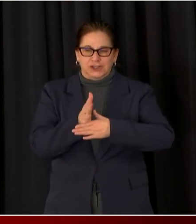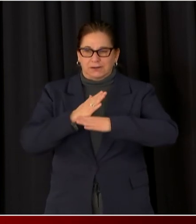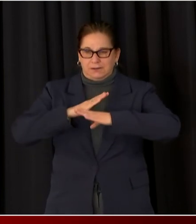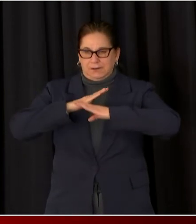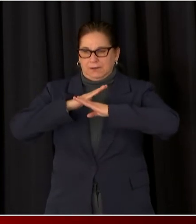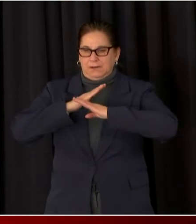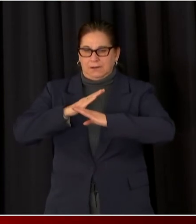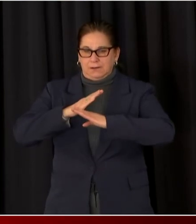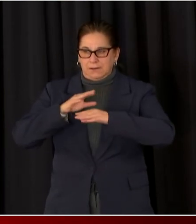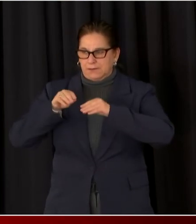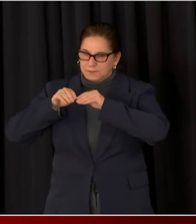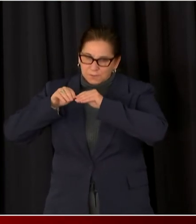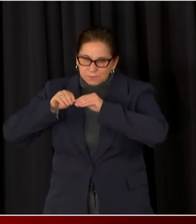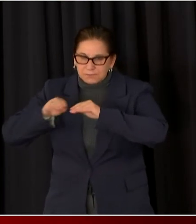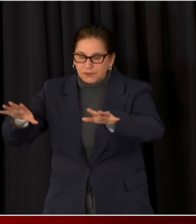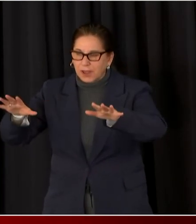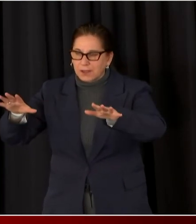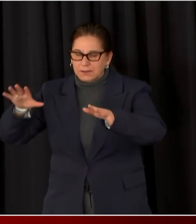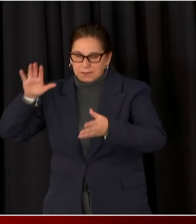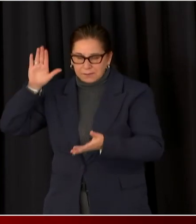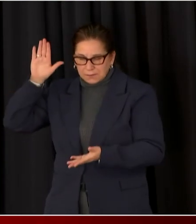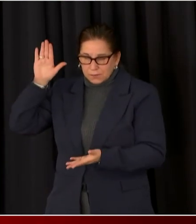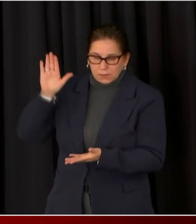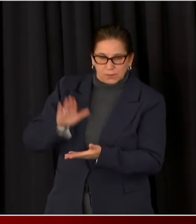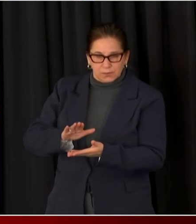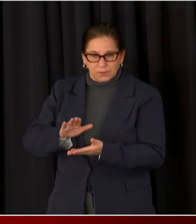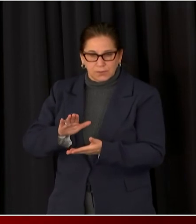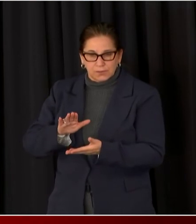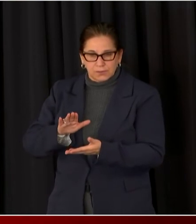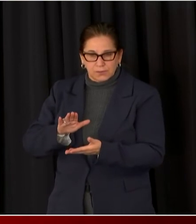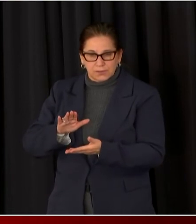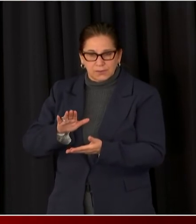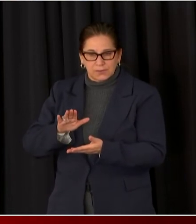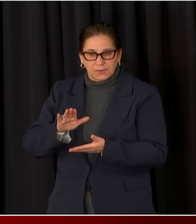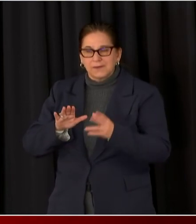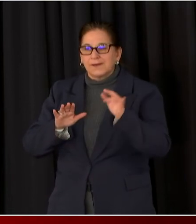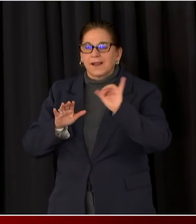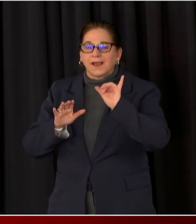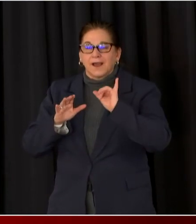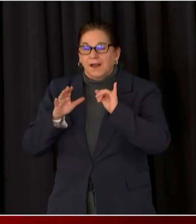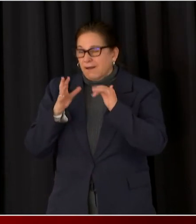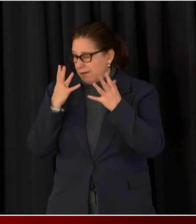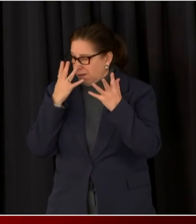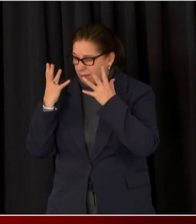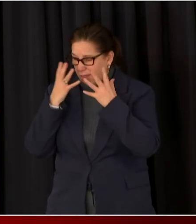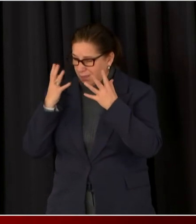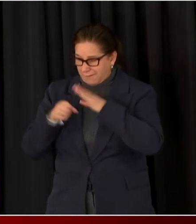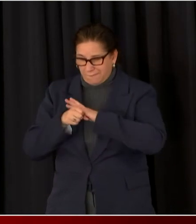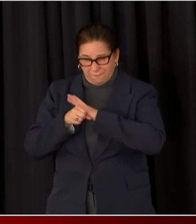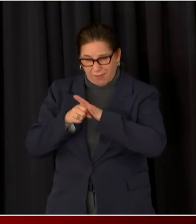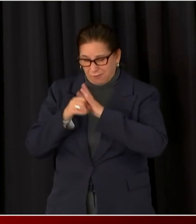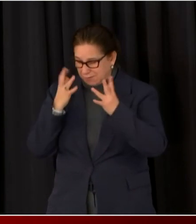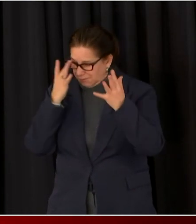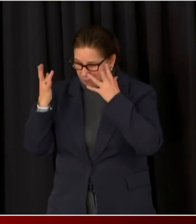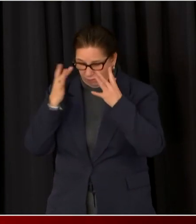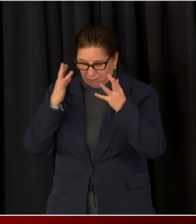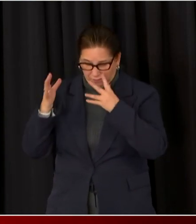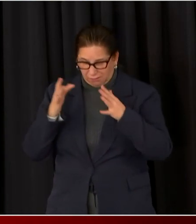program, which is that light at the end of the tunnel that we've often talked about and referred to. We've been